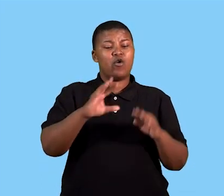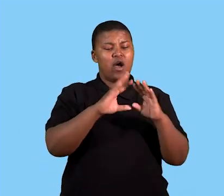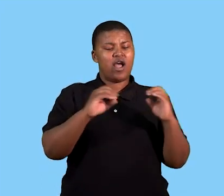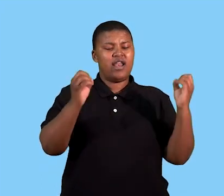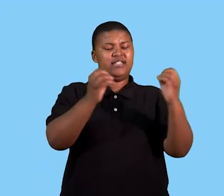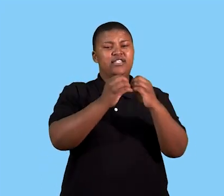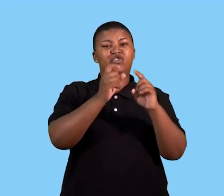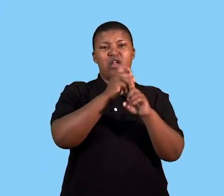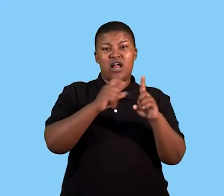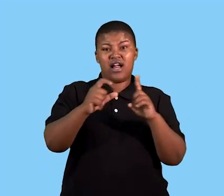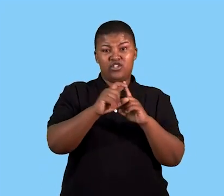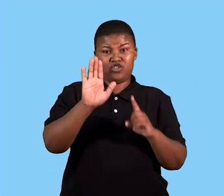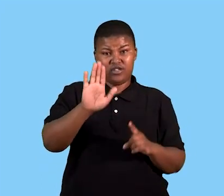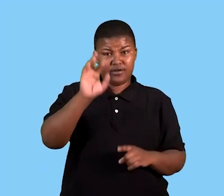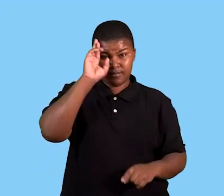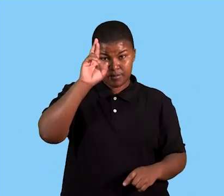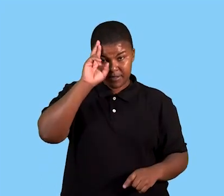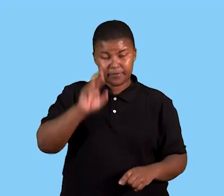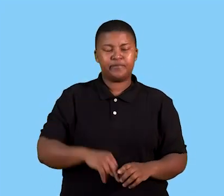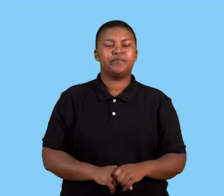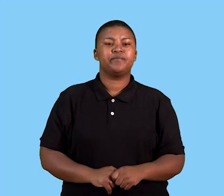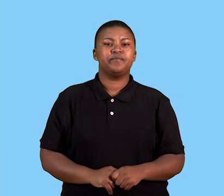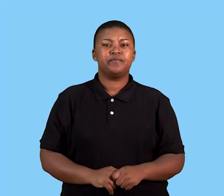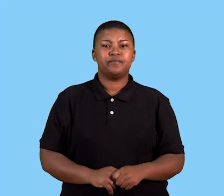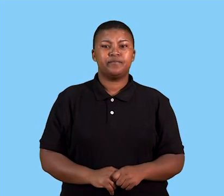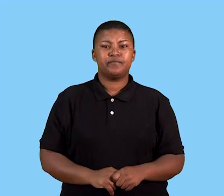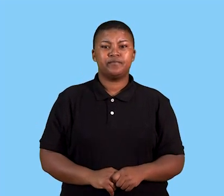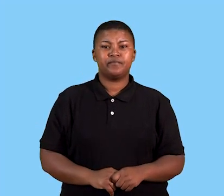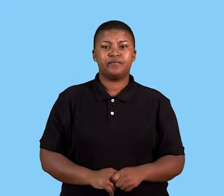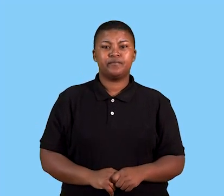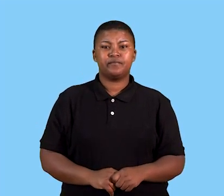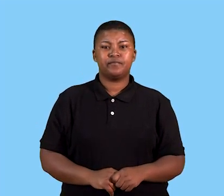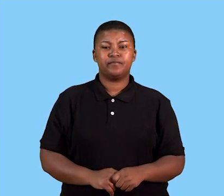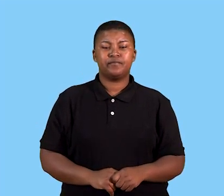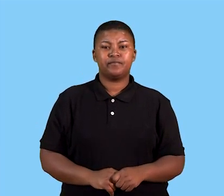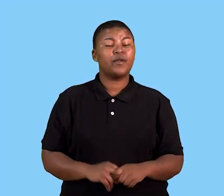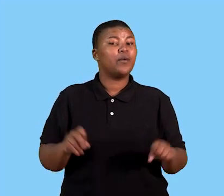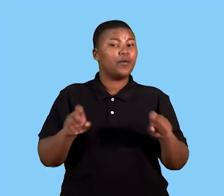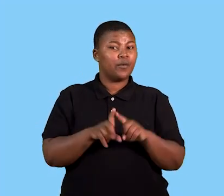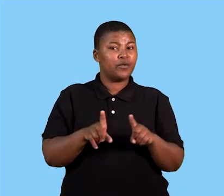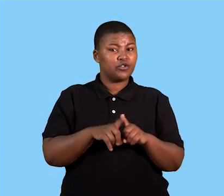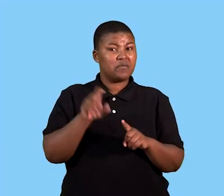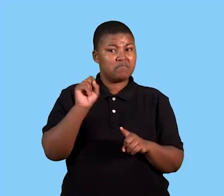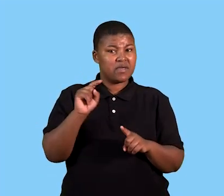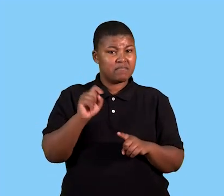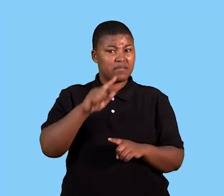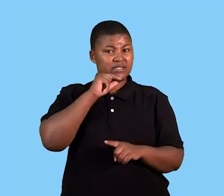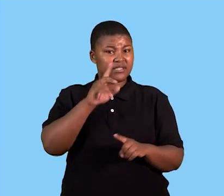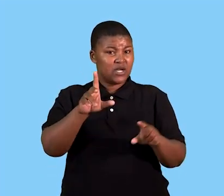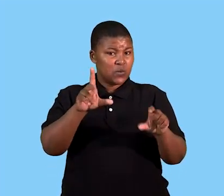our organizational culture. Okay, and then they also refer